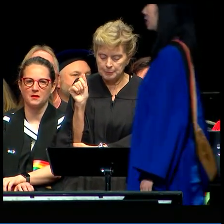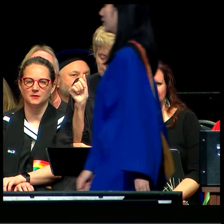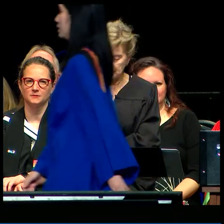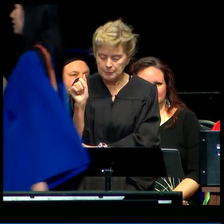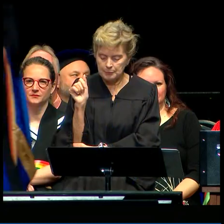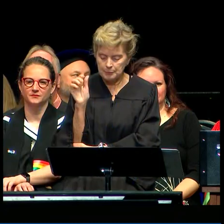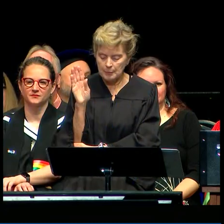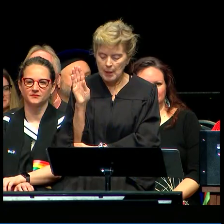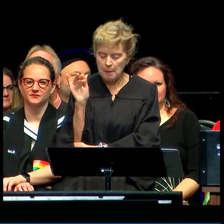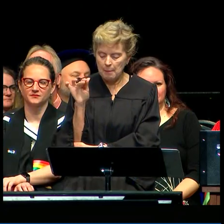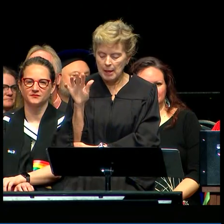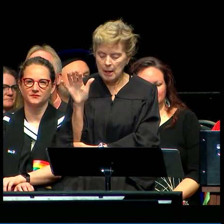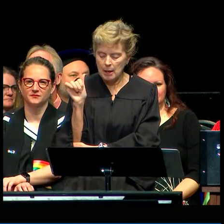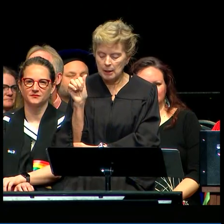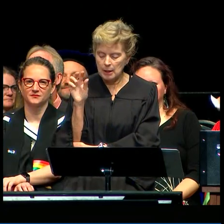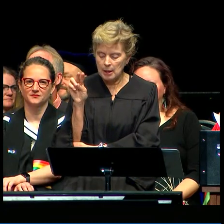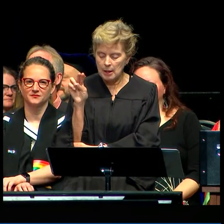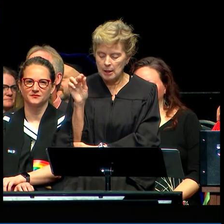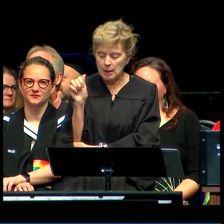Bianca Navarro. Wow!